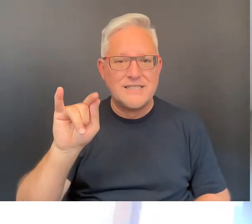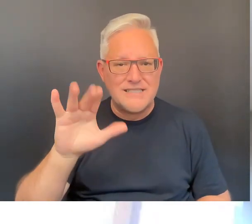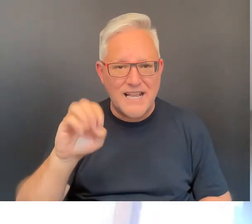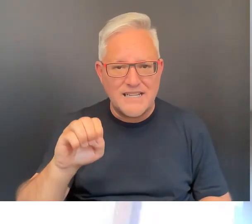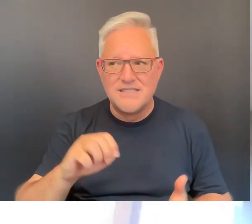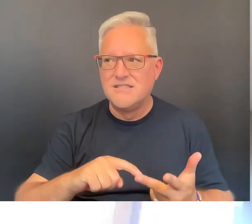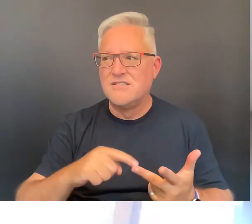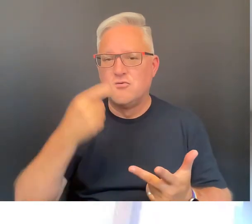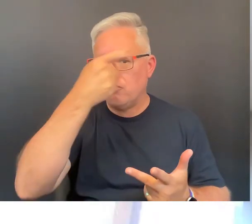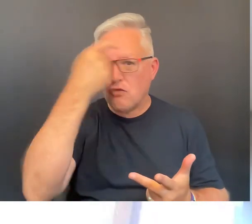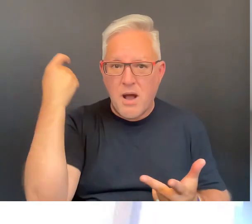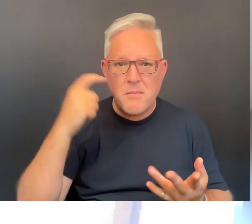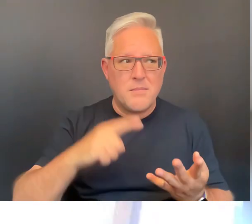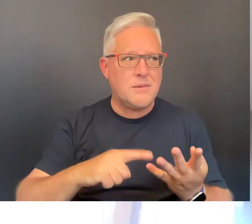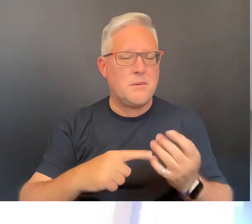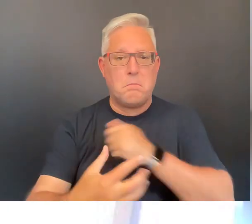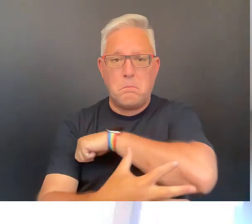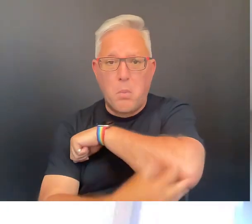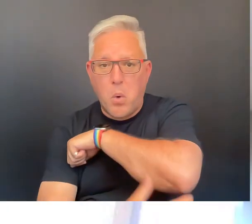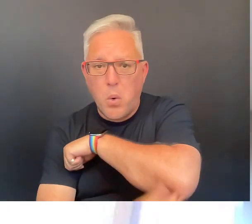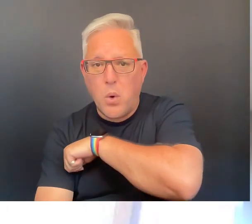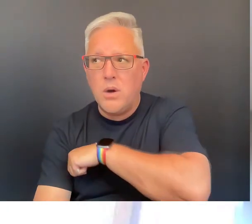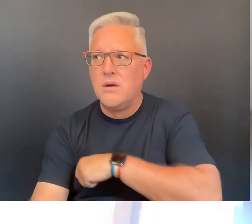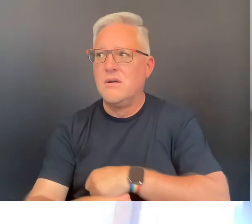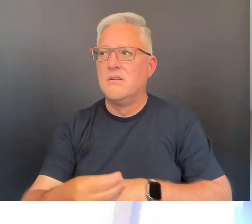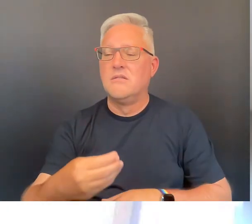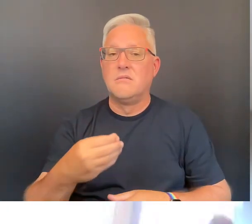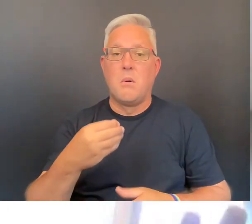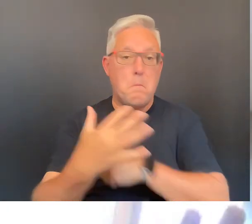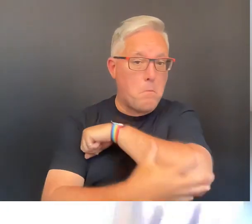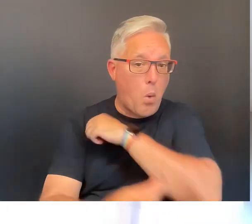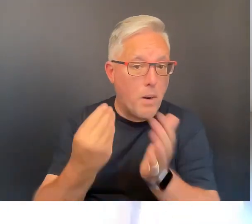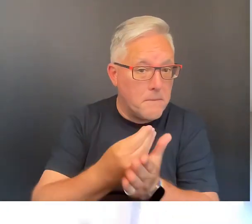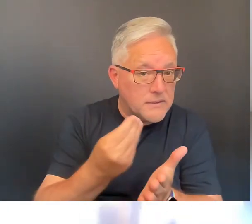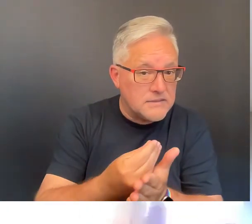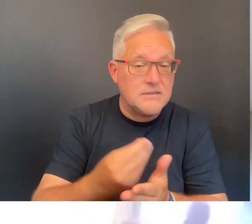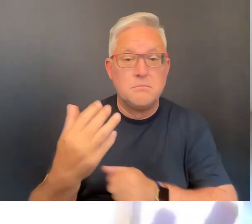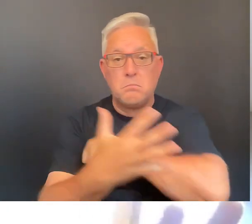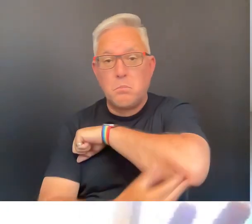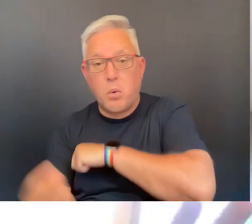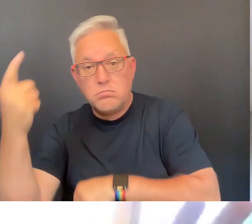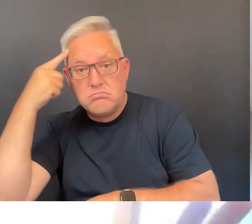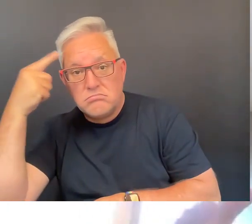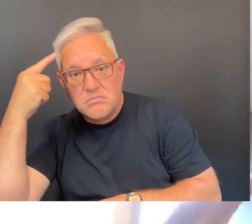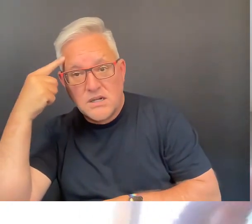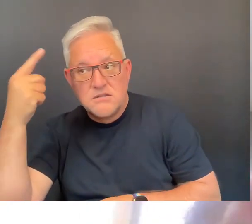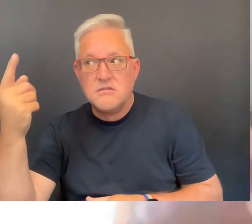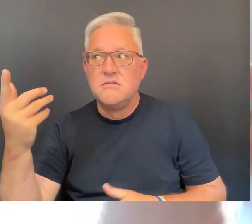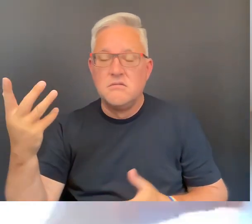being poor economically, mentally, and just being